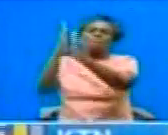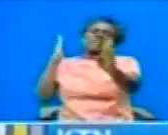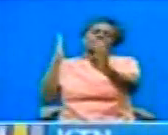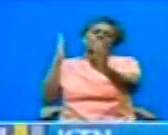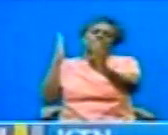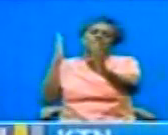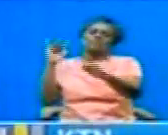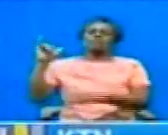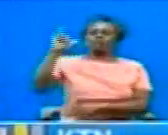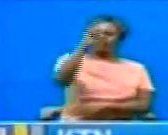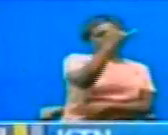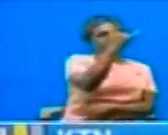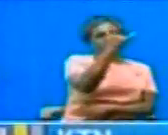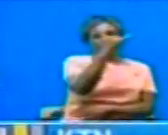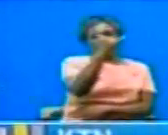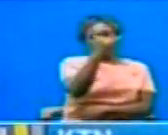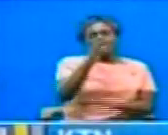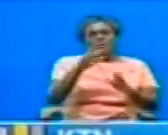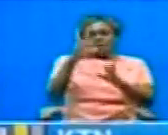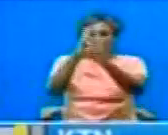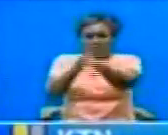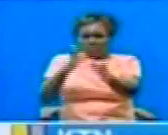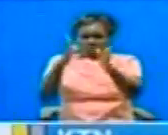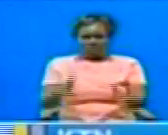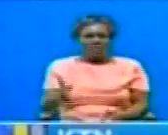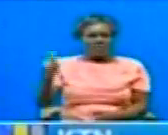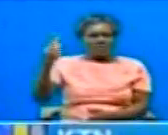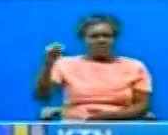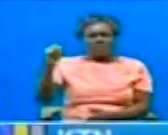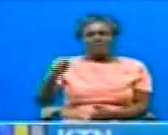by air. Lofty Matambo, KETN, Mandera County.